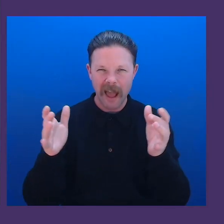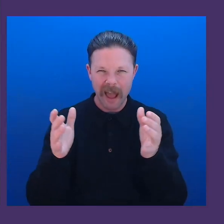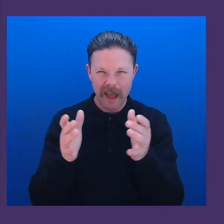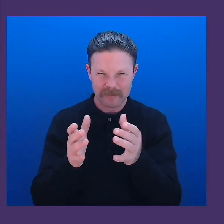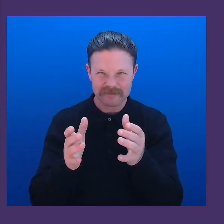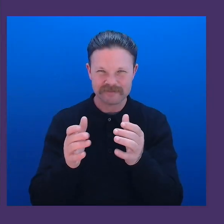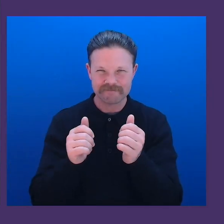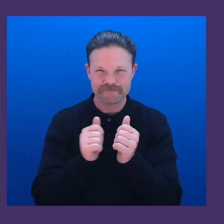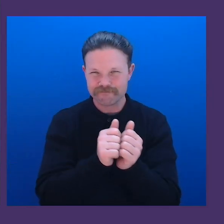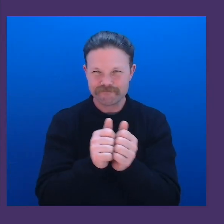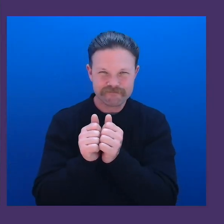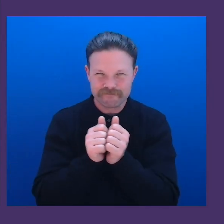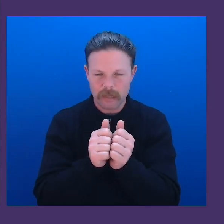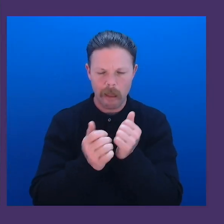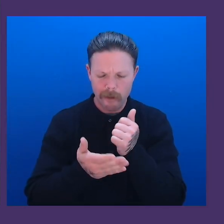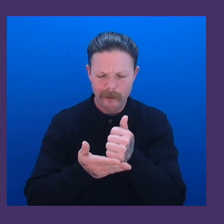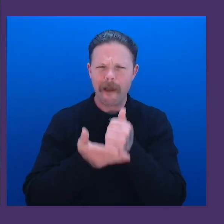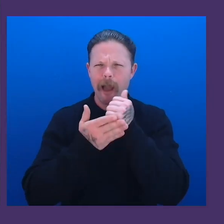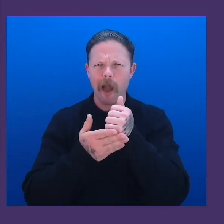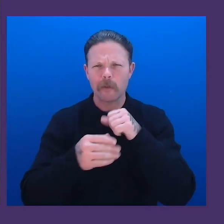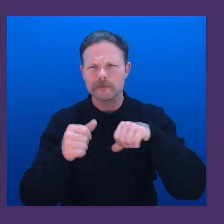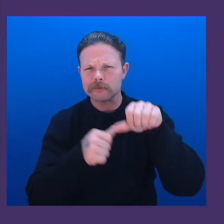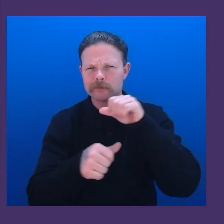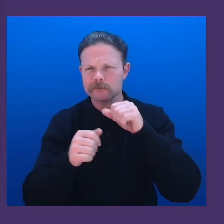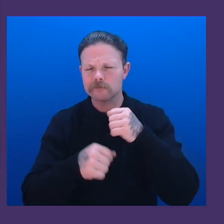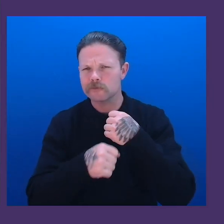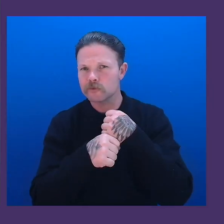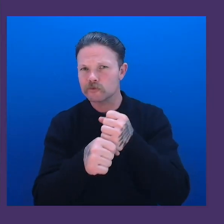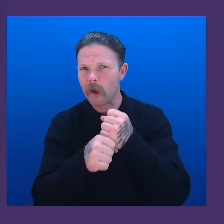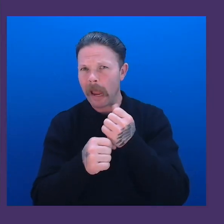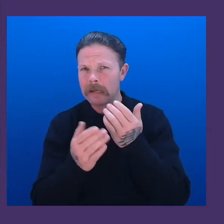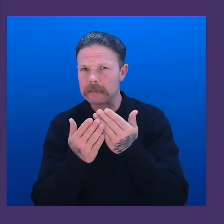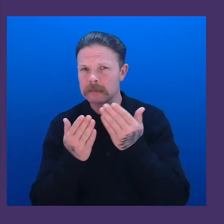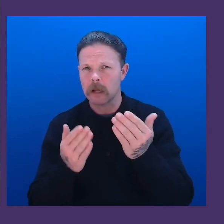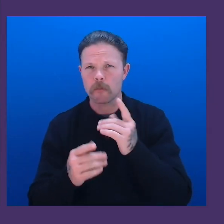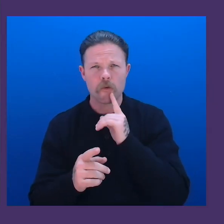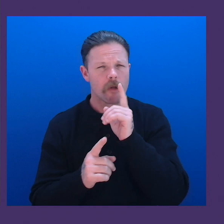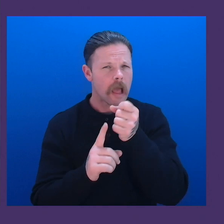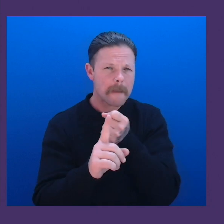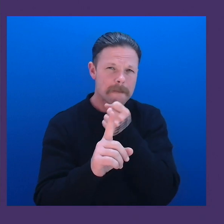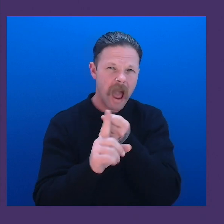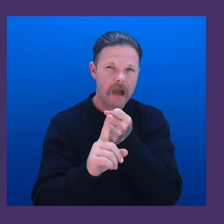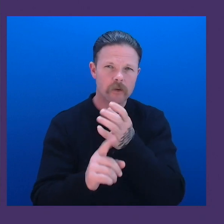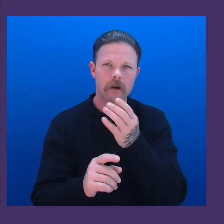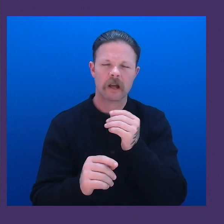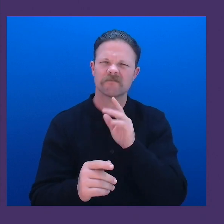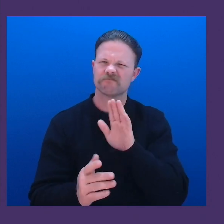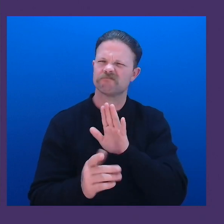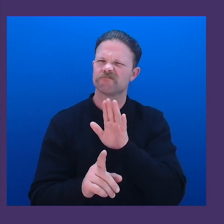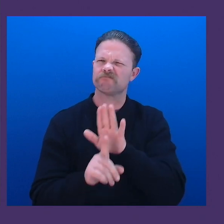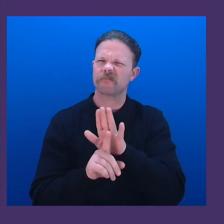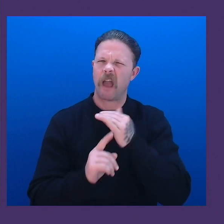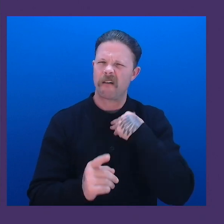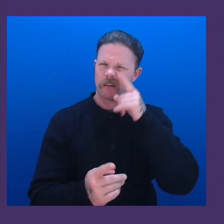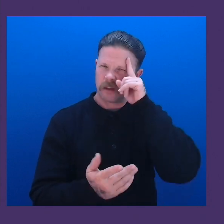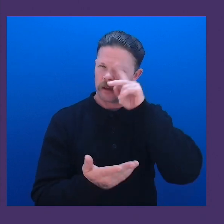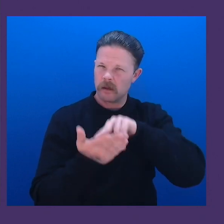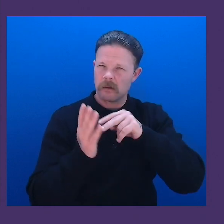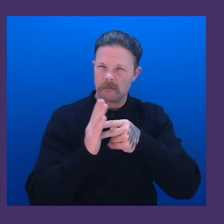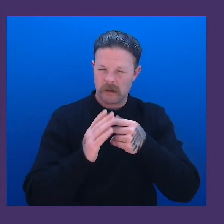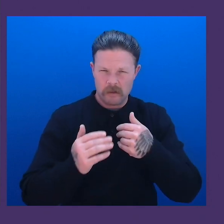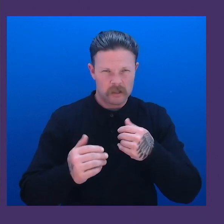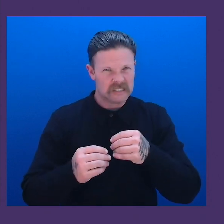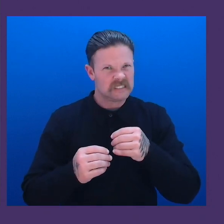to help each other create something that's really impactful and meaningful to the lives of everybody. And when you